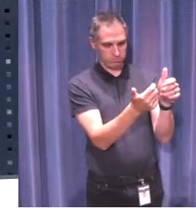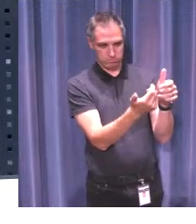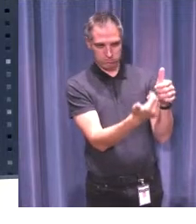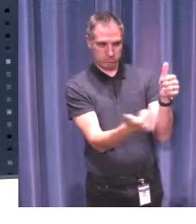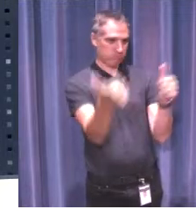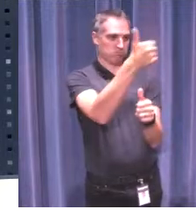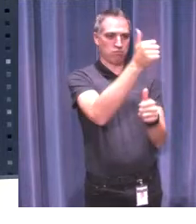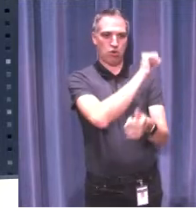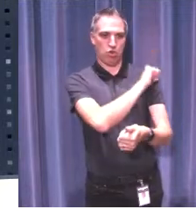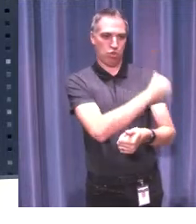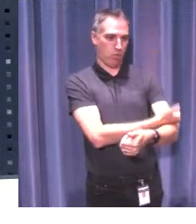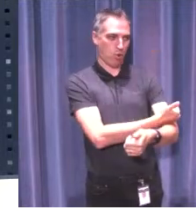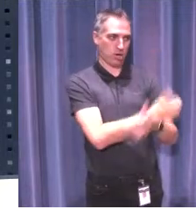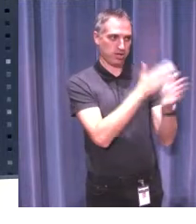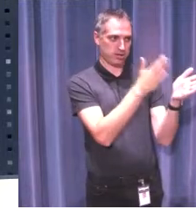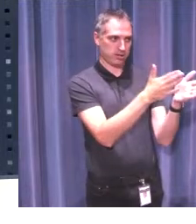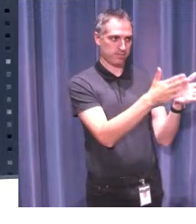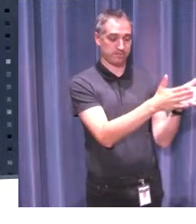in a governing